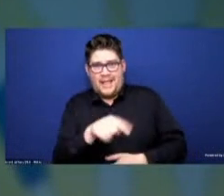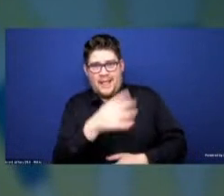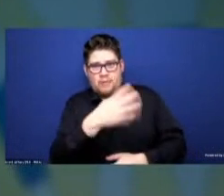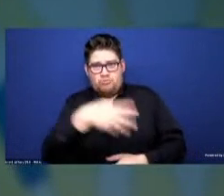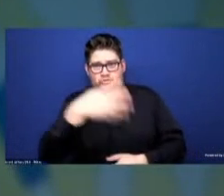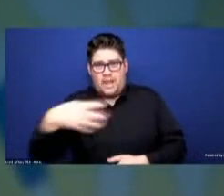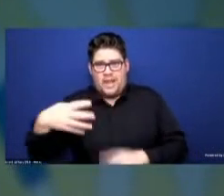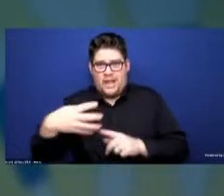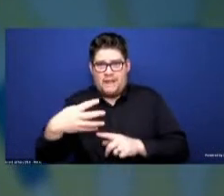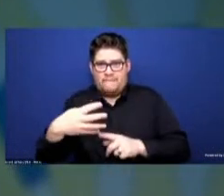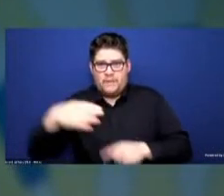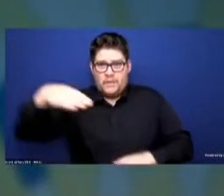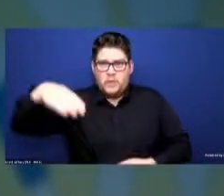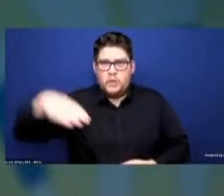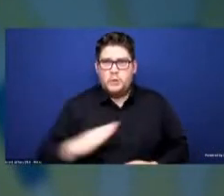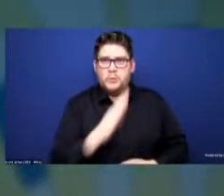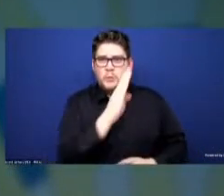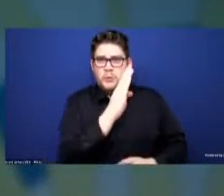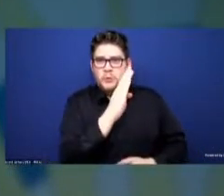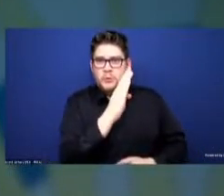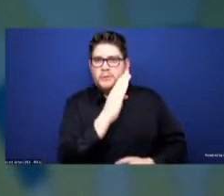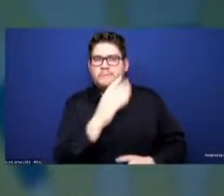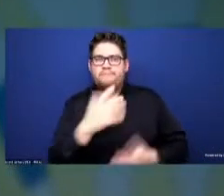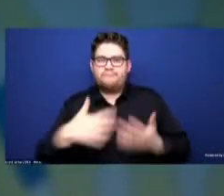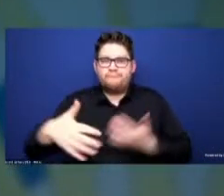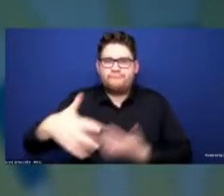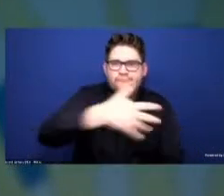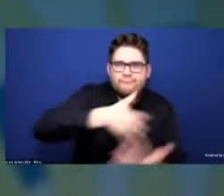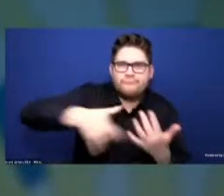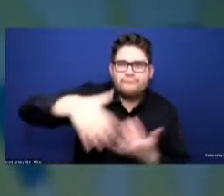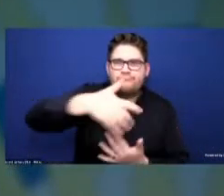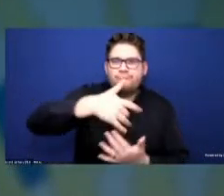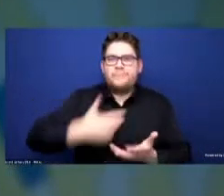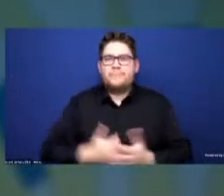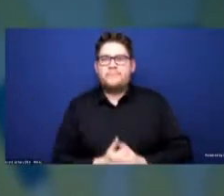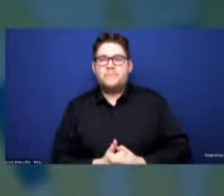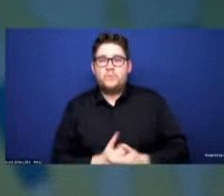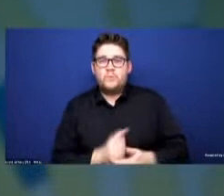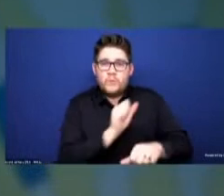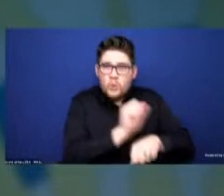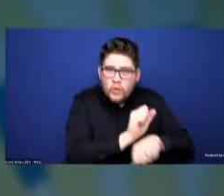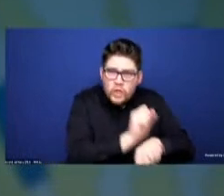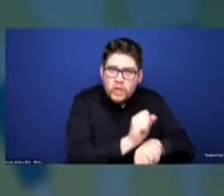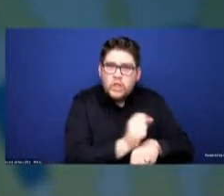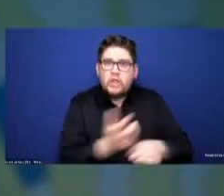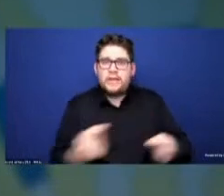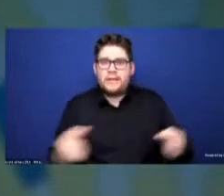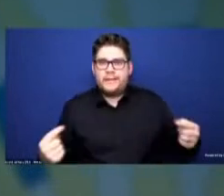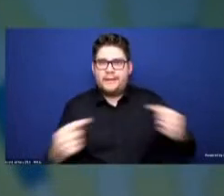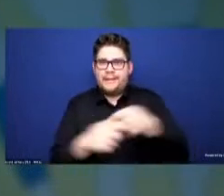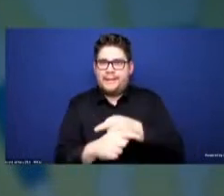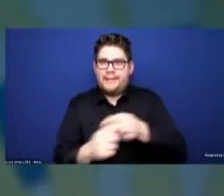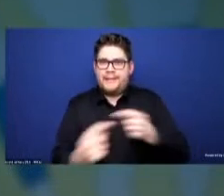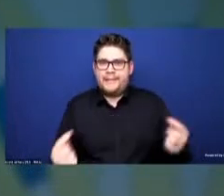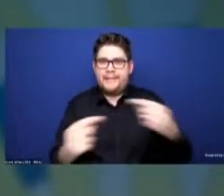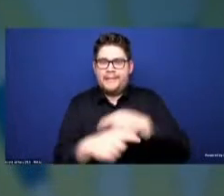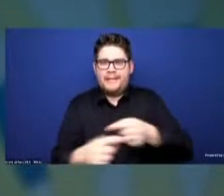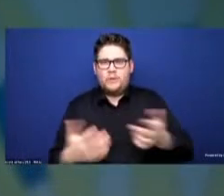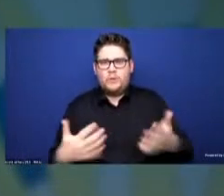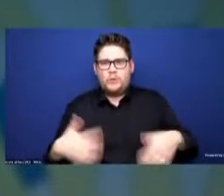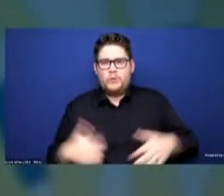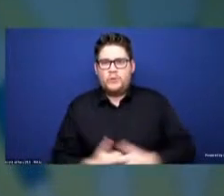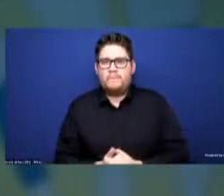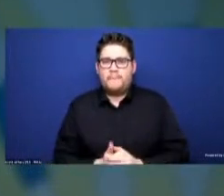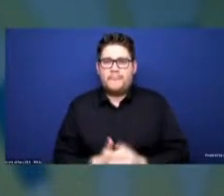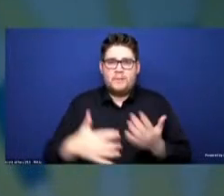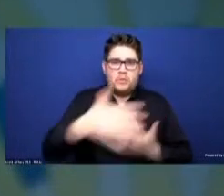work connections. And we know that those interact in what we call social networks. But what we are seeing is that those